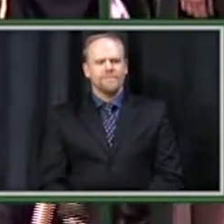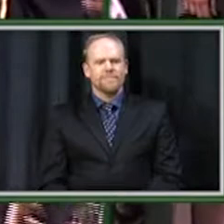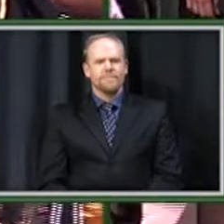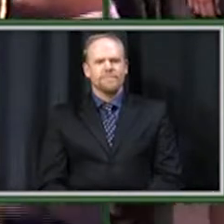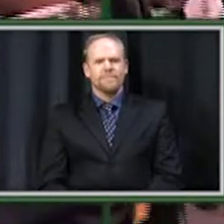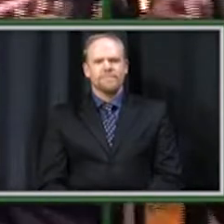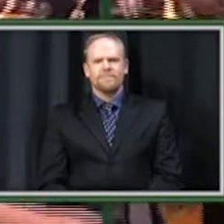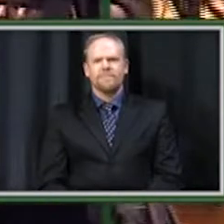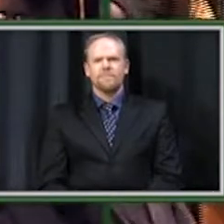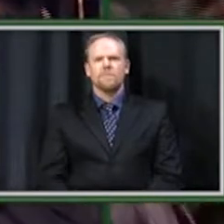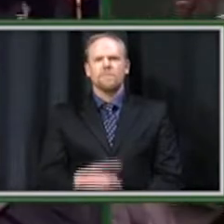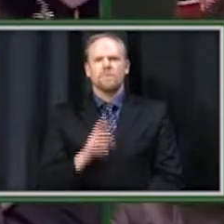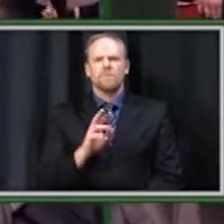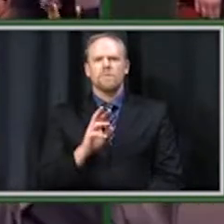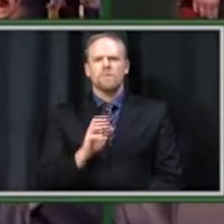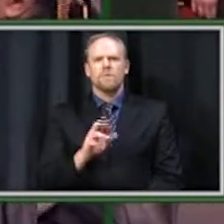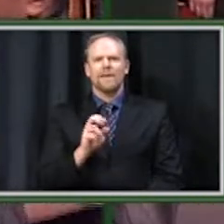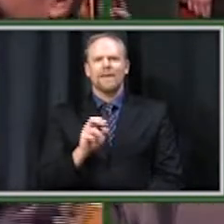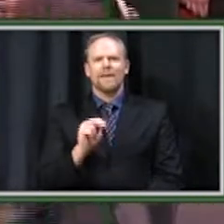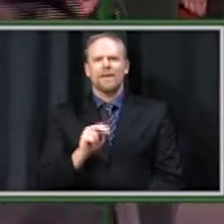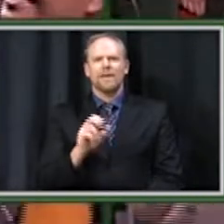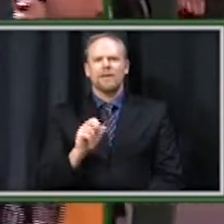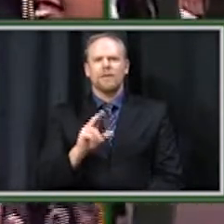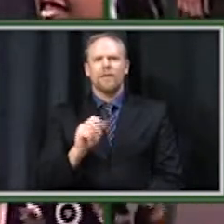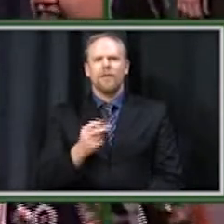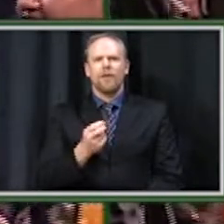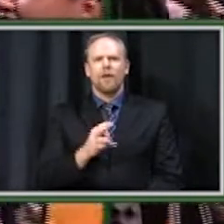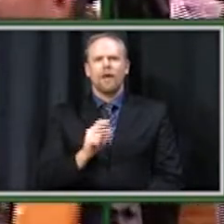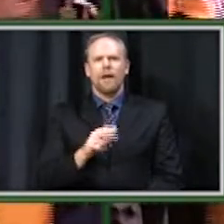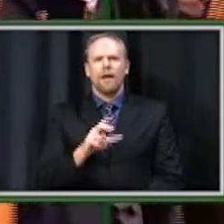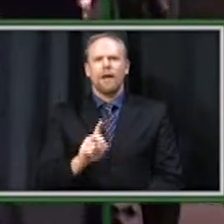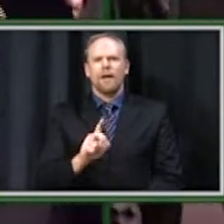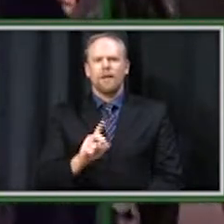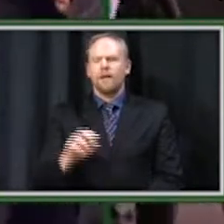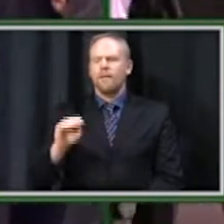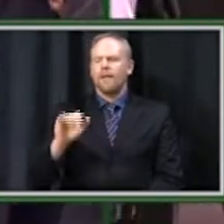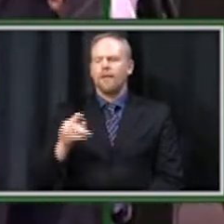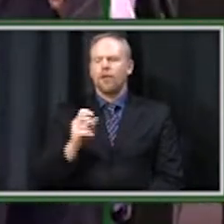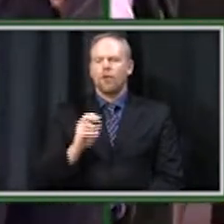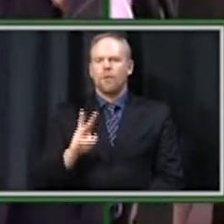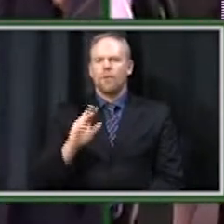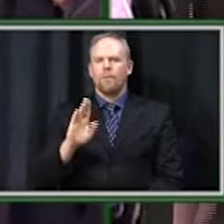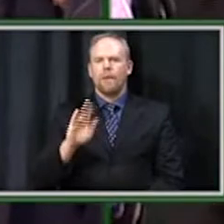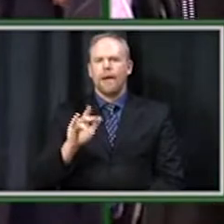Lauren Sutherland. Matthew Blackburn.